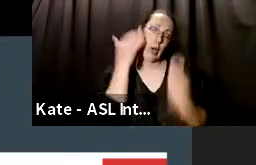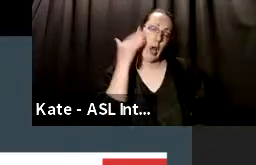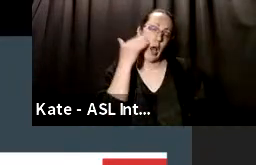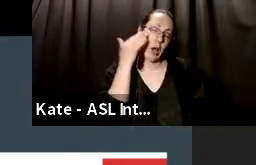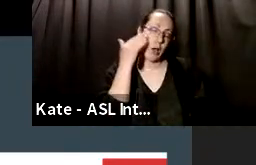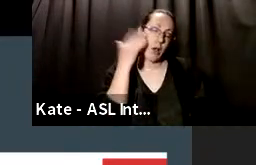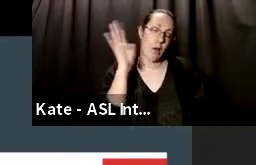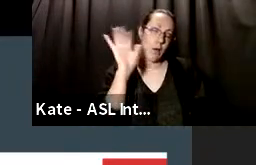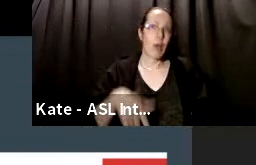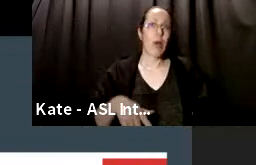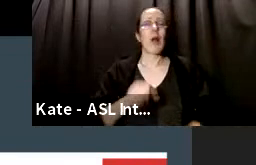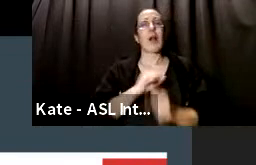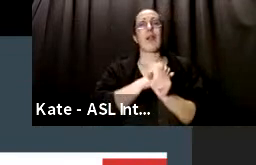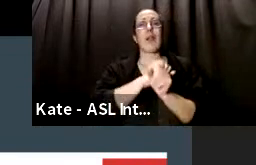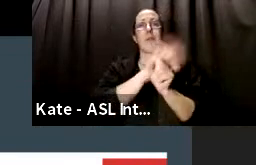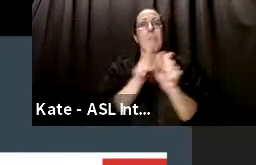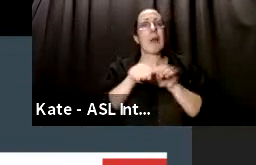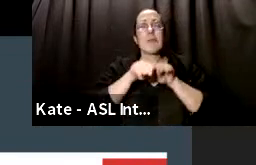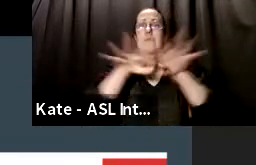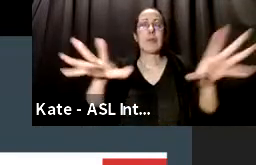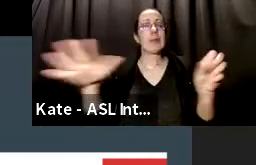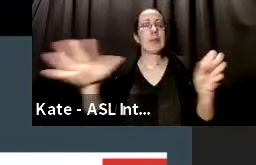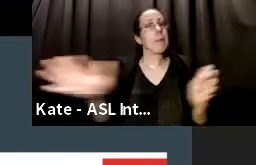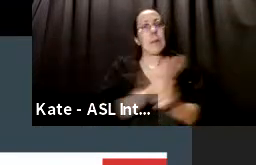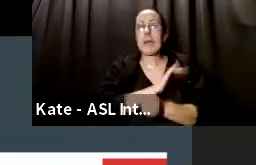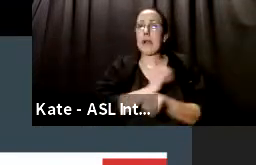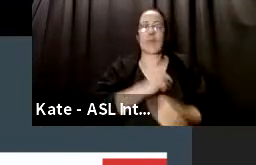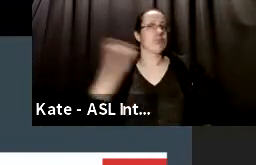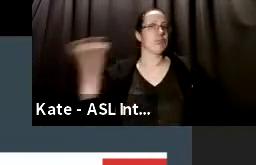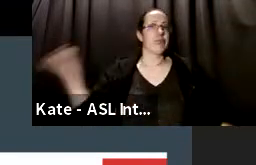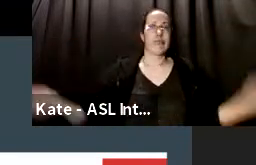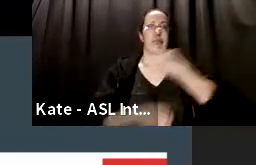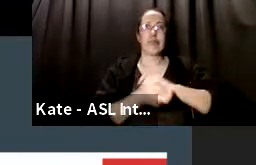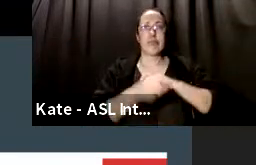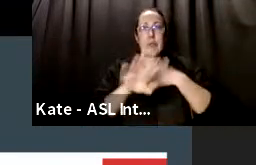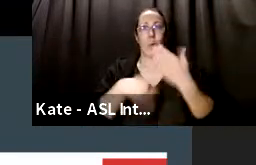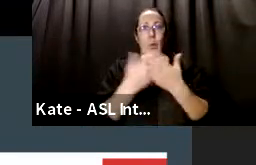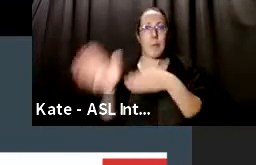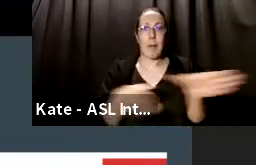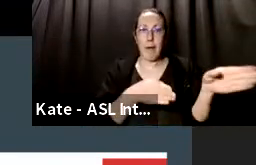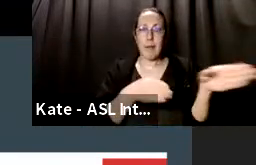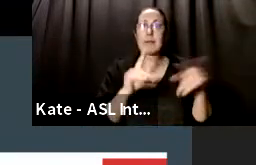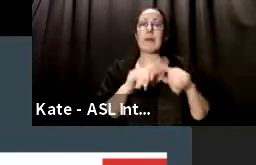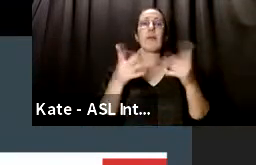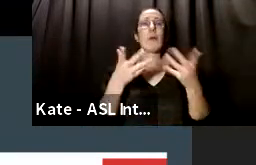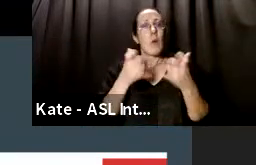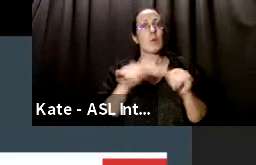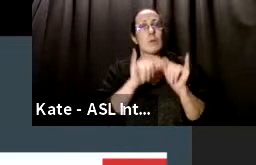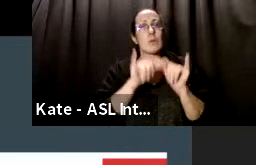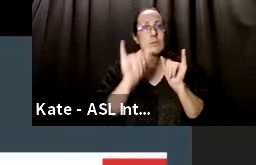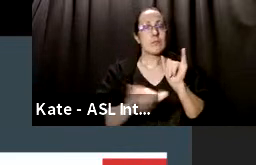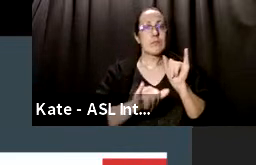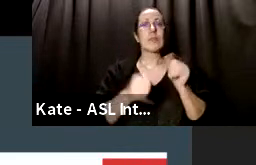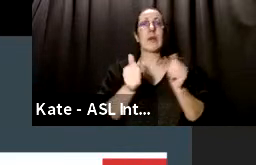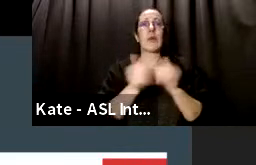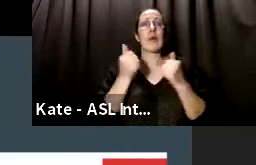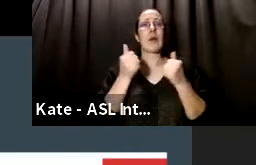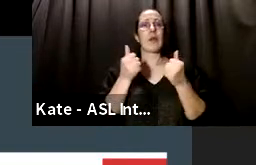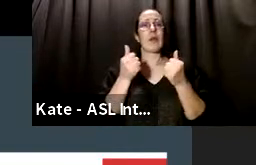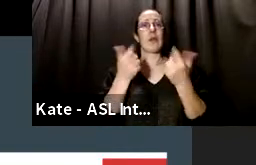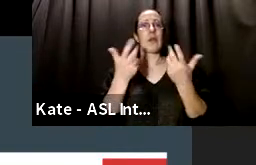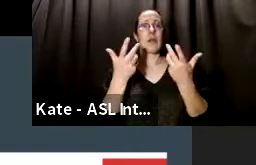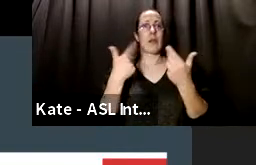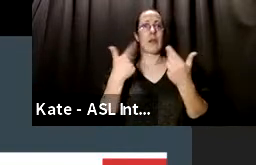has completely changed all of our plans. But we wanted to stick to our typical standards of practice when it comes